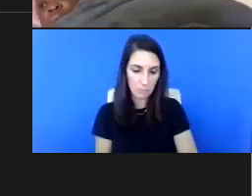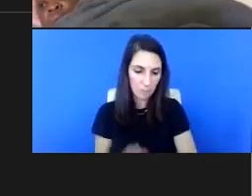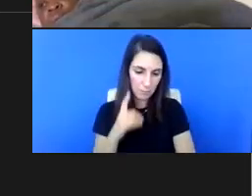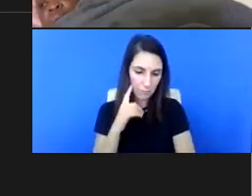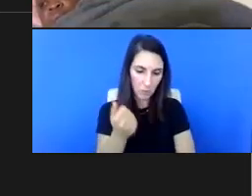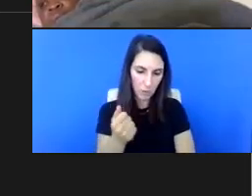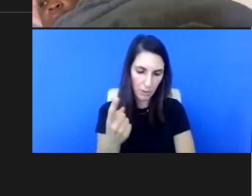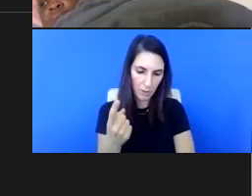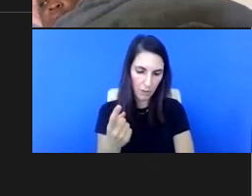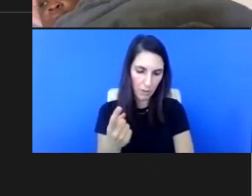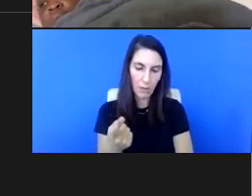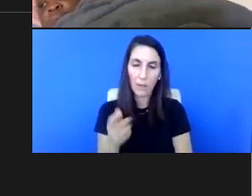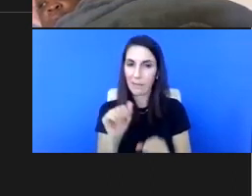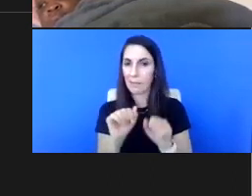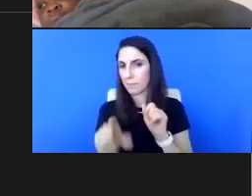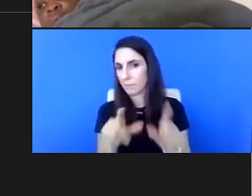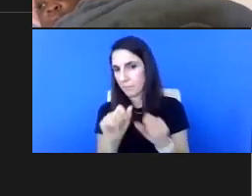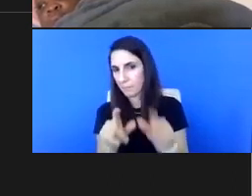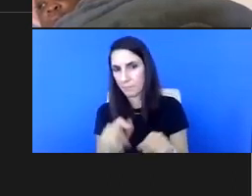get an opportunity to ask questions.